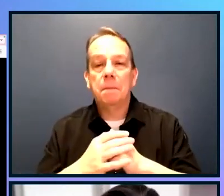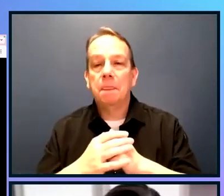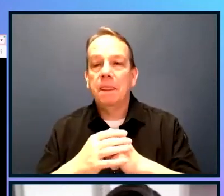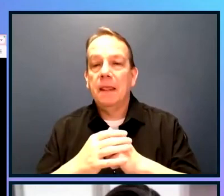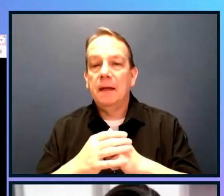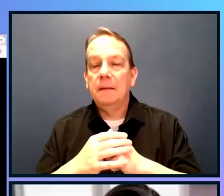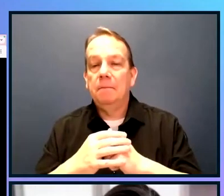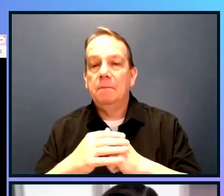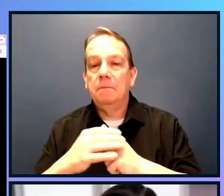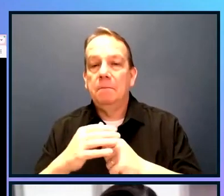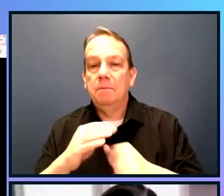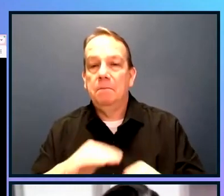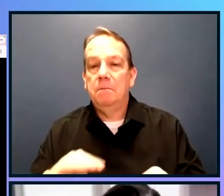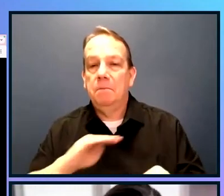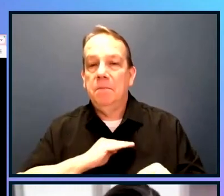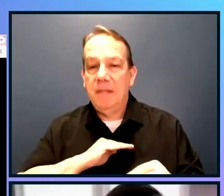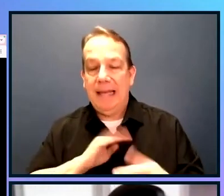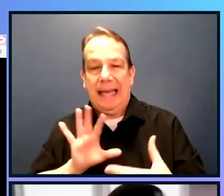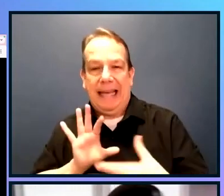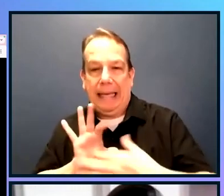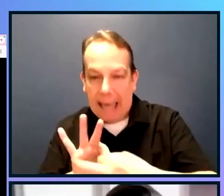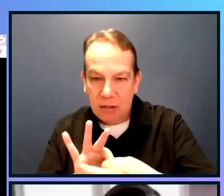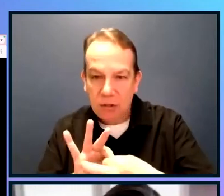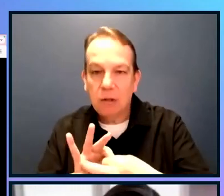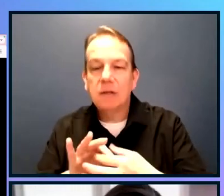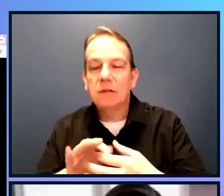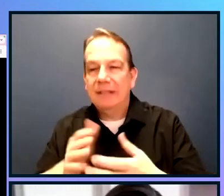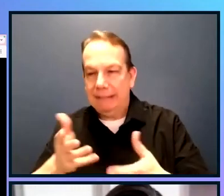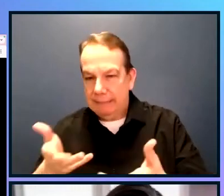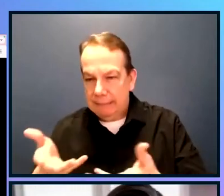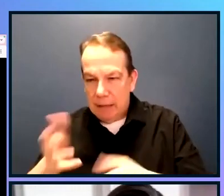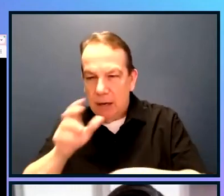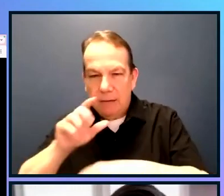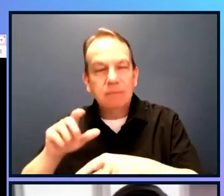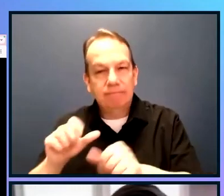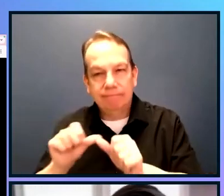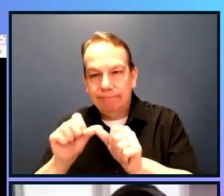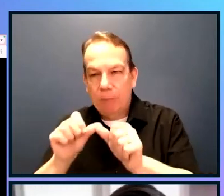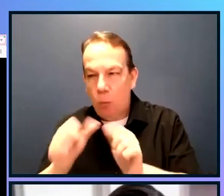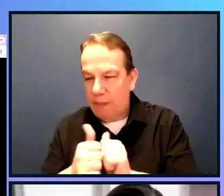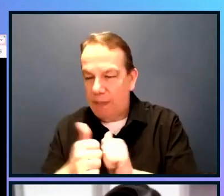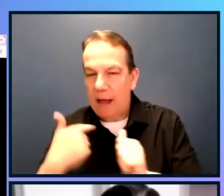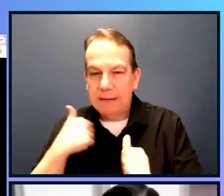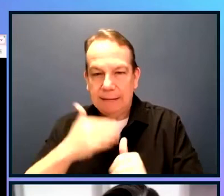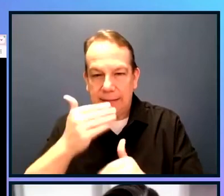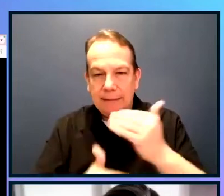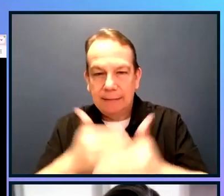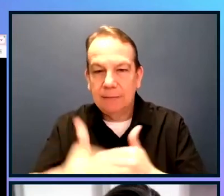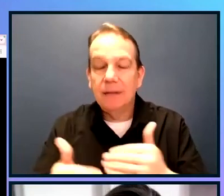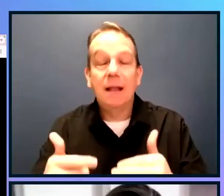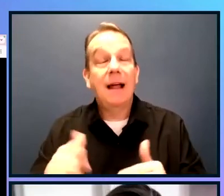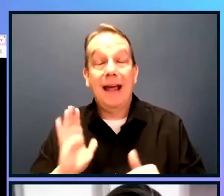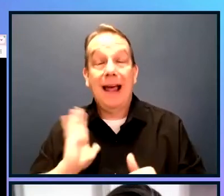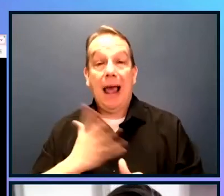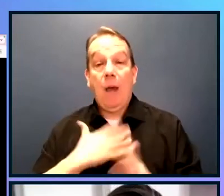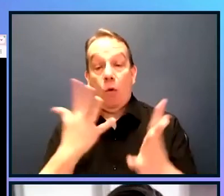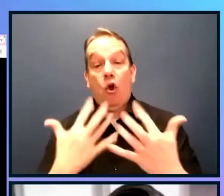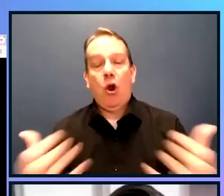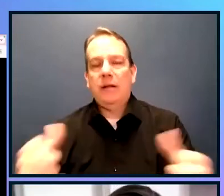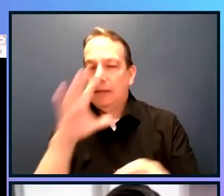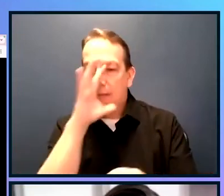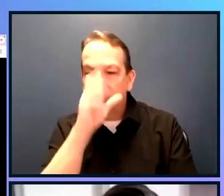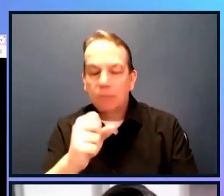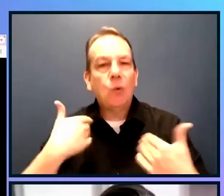definitely engage, connect with them, and take them along. And we have a captive audience in our bootcamp,